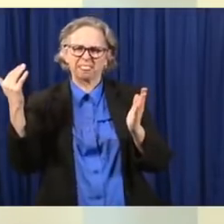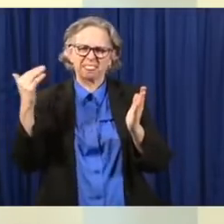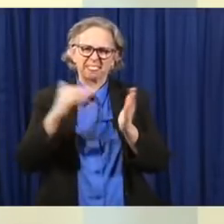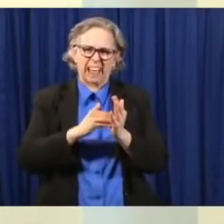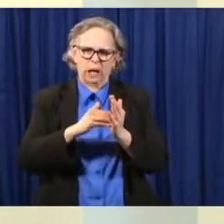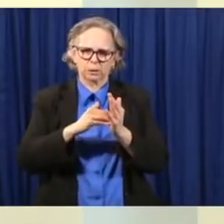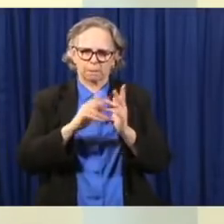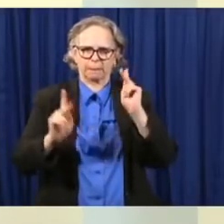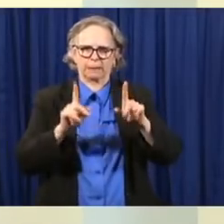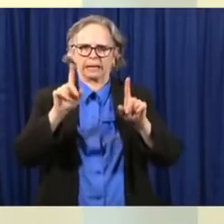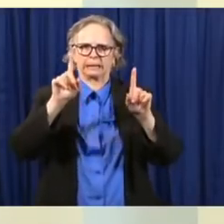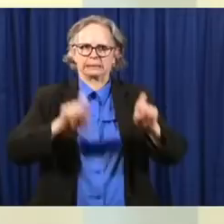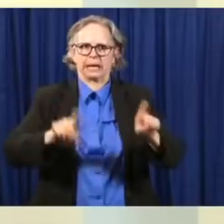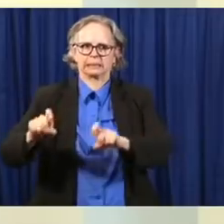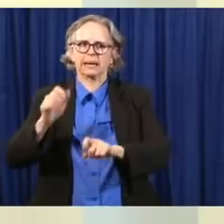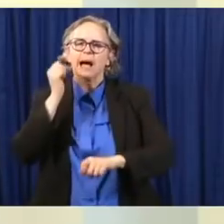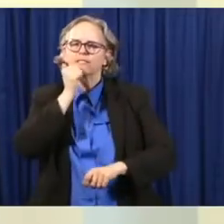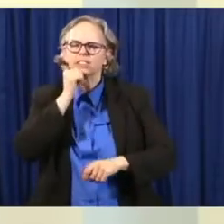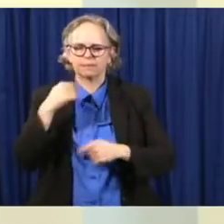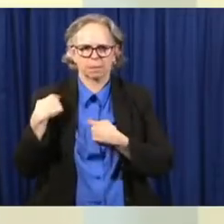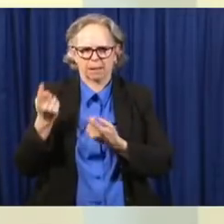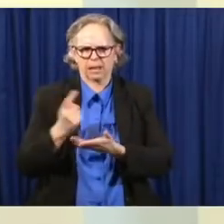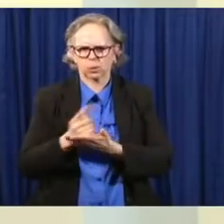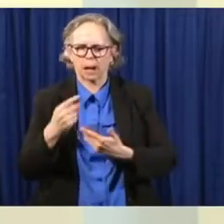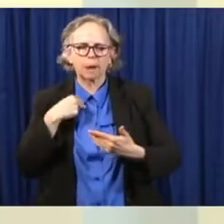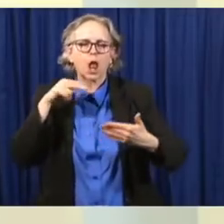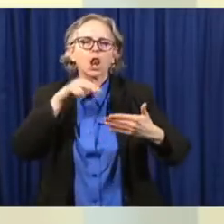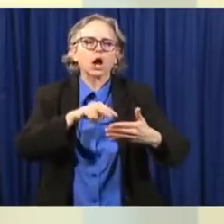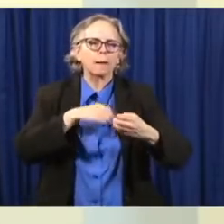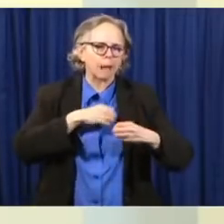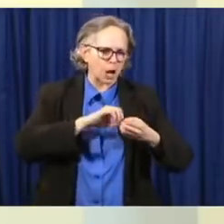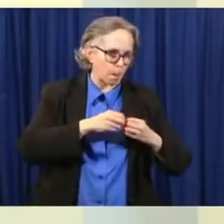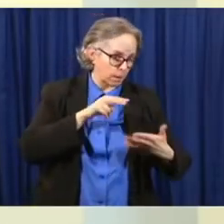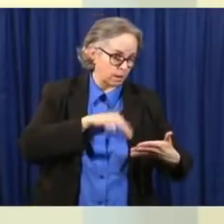the last week. I'm looking at some notes because I asked this very question.